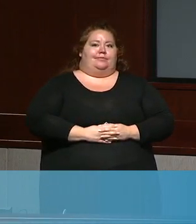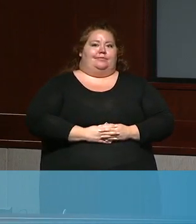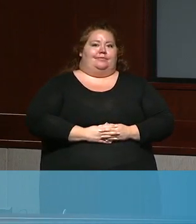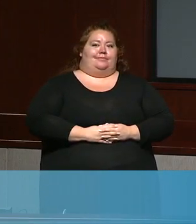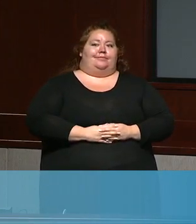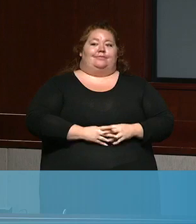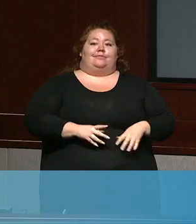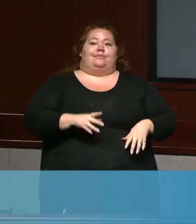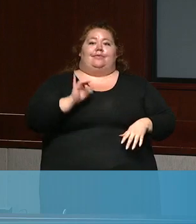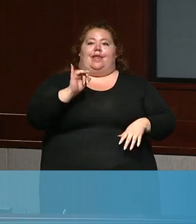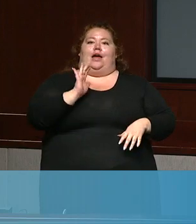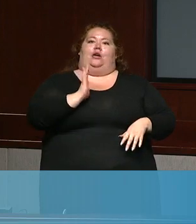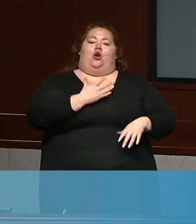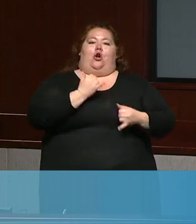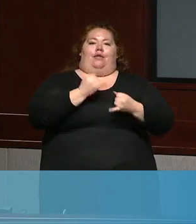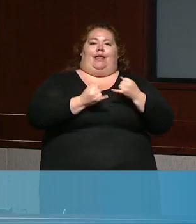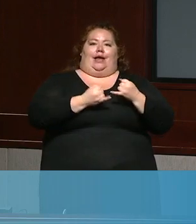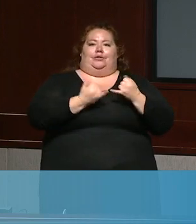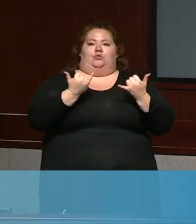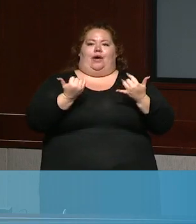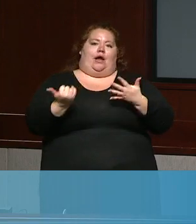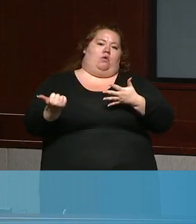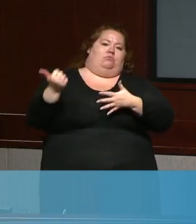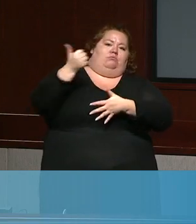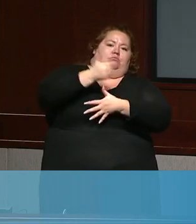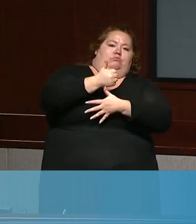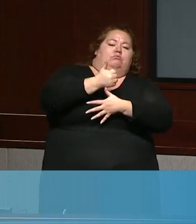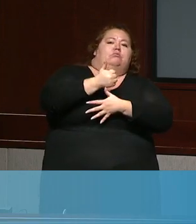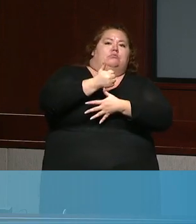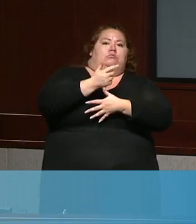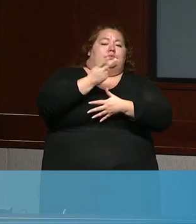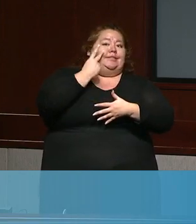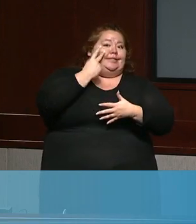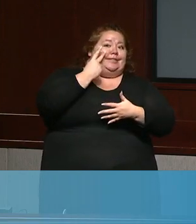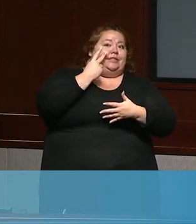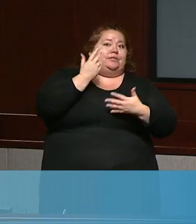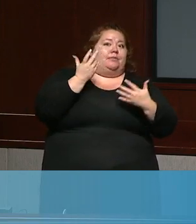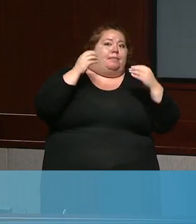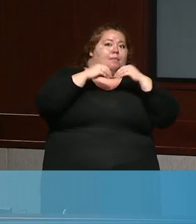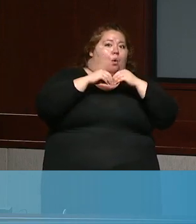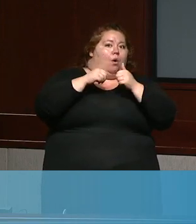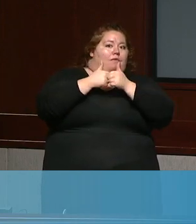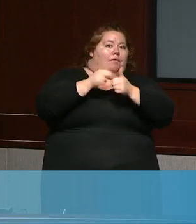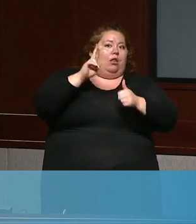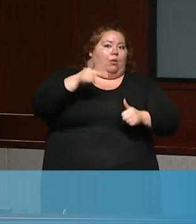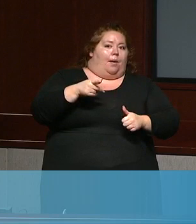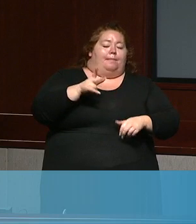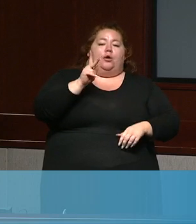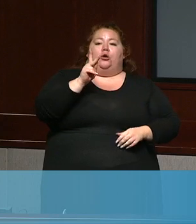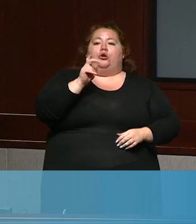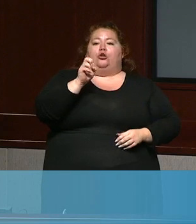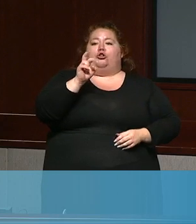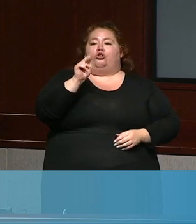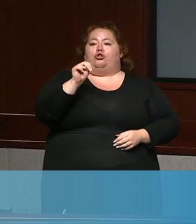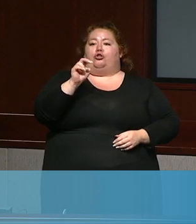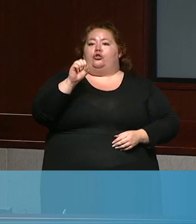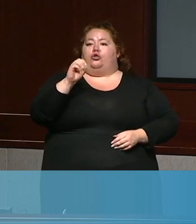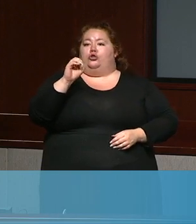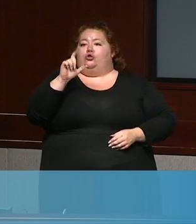That was our last outlet, so I'm going to go back up to the top and just breeze through and see if we have any follow-up questions. Kern Soul, any follow-up